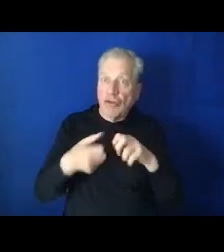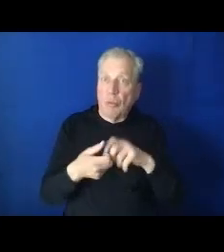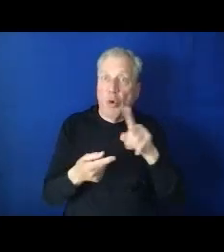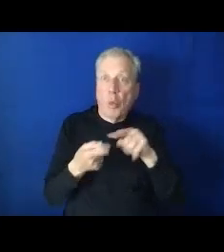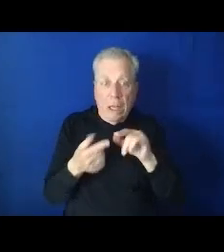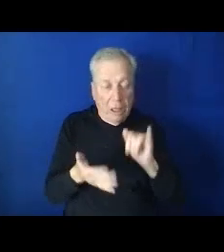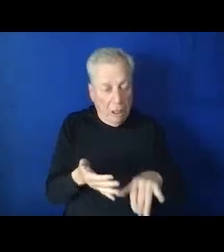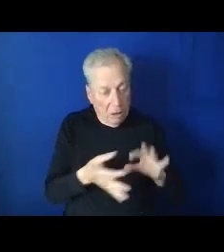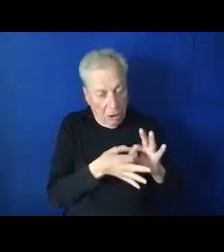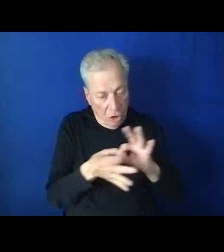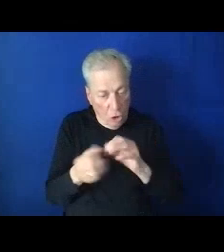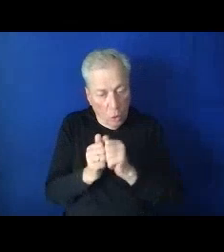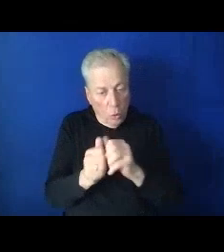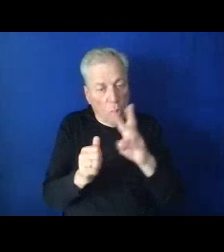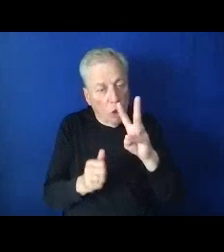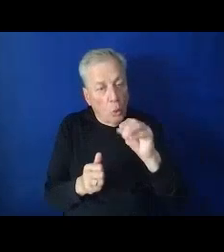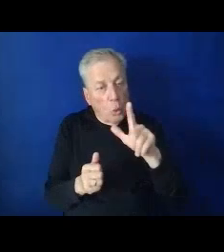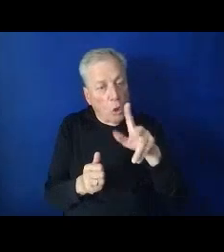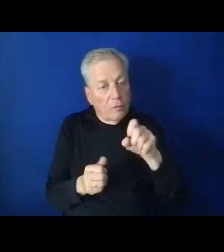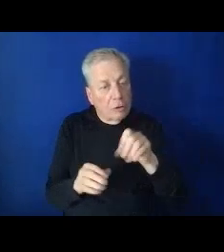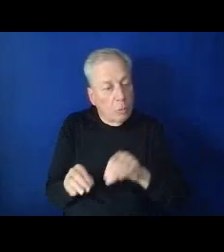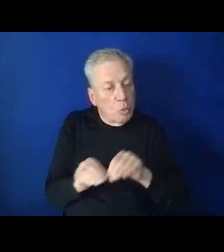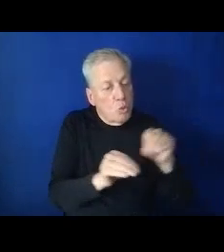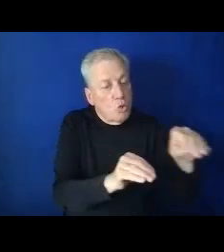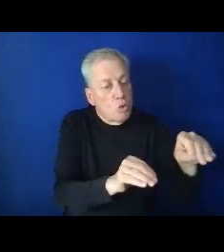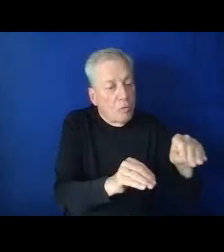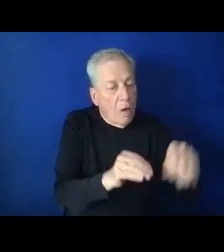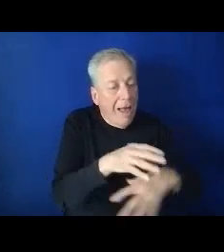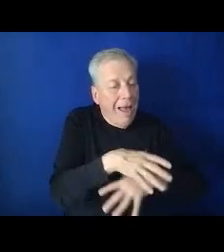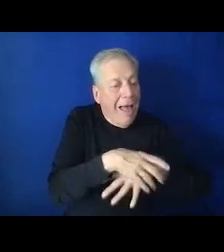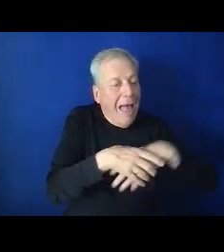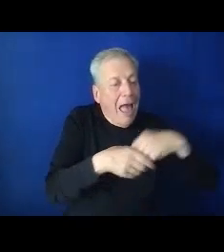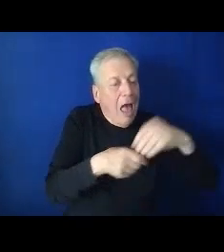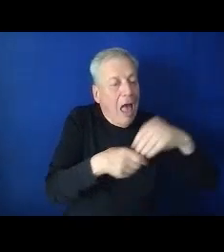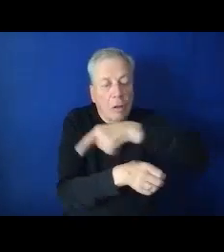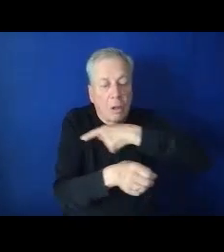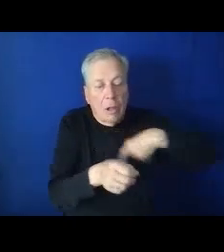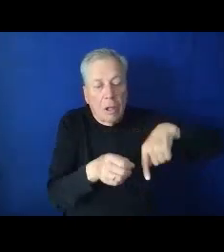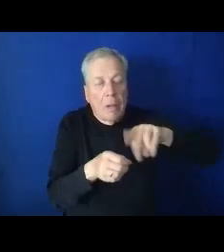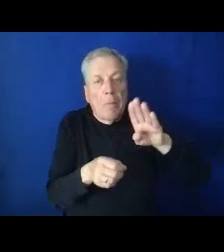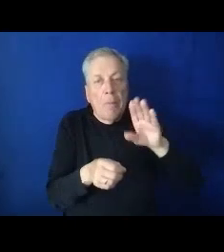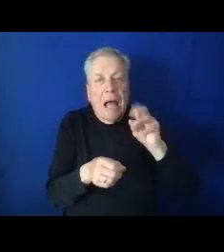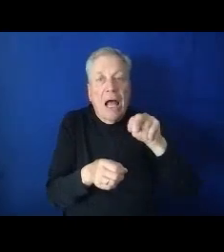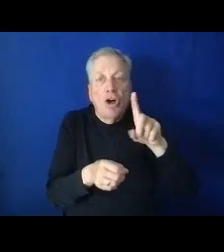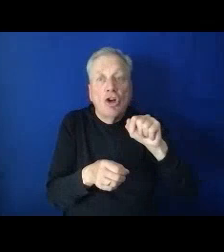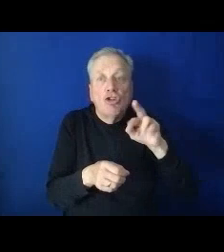to wolves moving outside of the boundaries. I guess I can answer questions now.